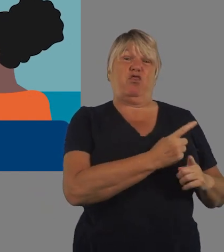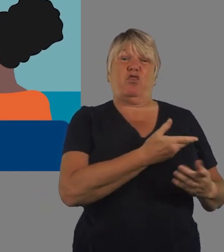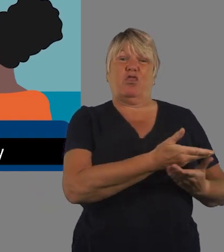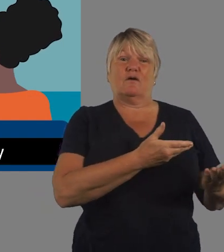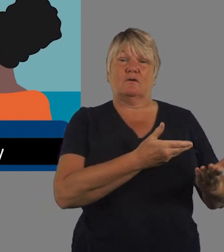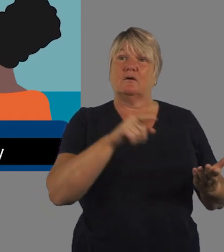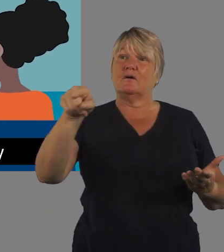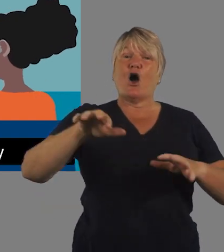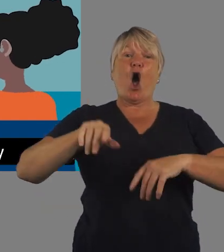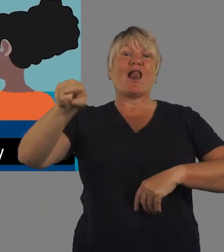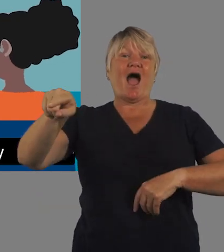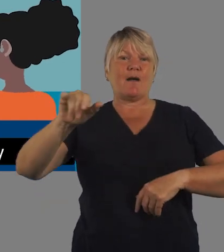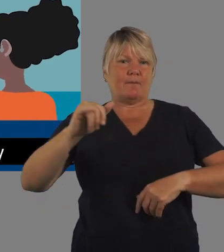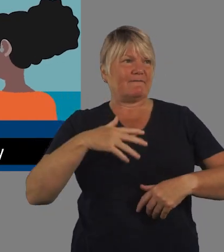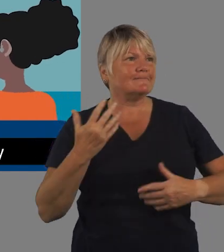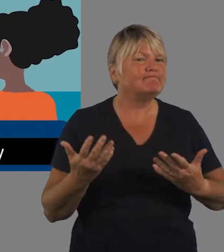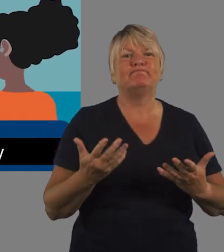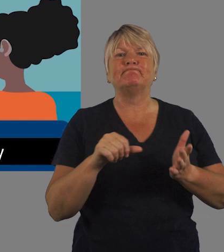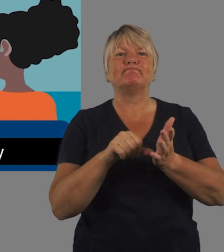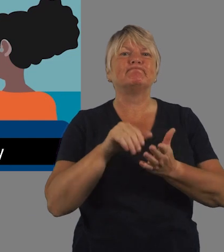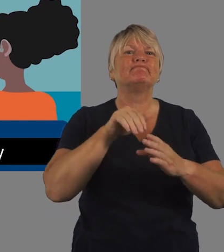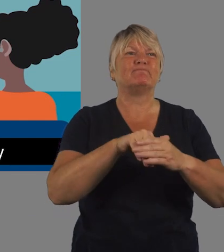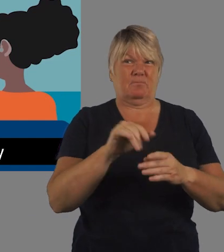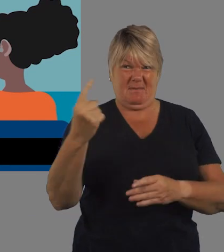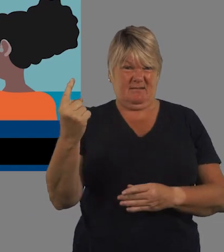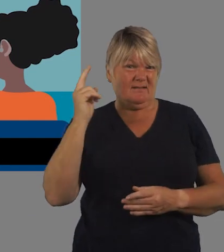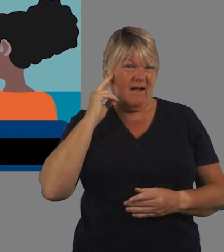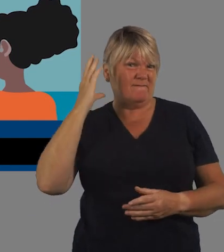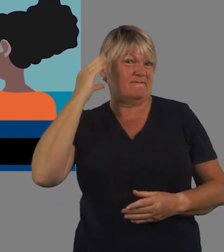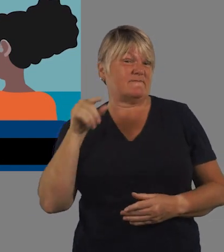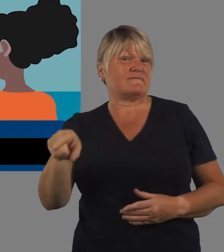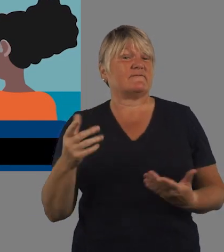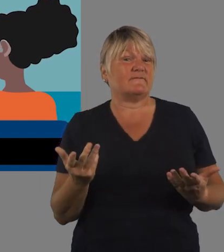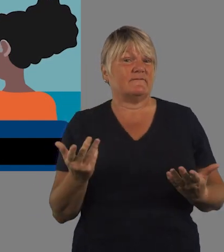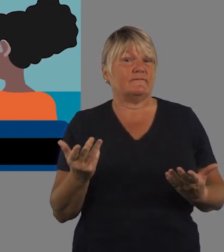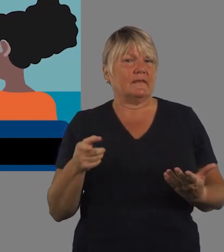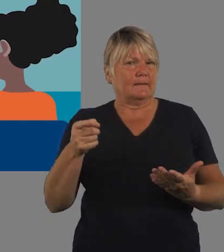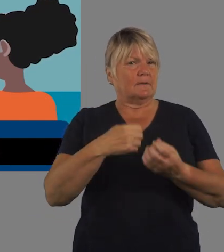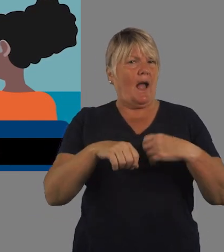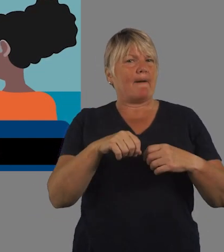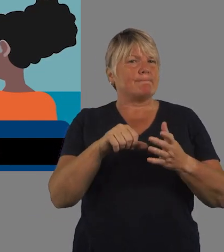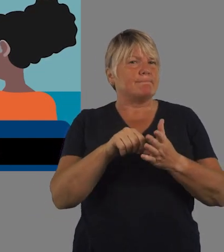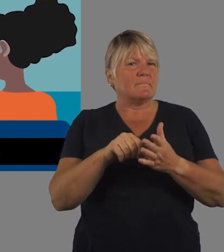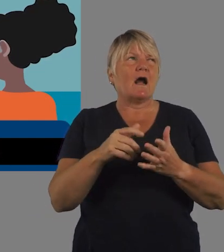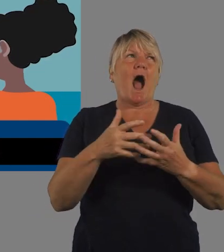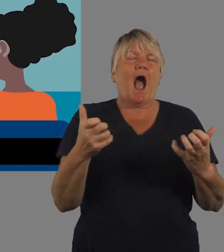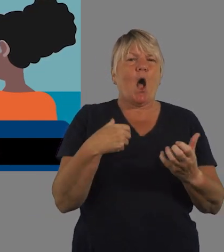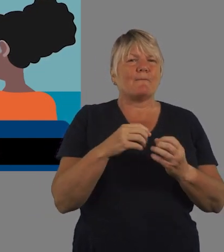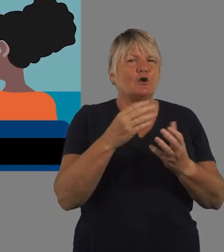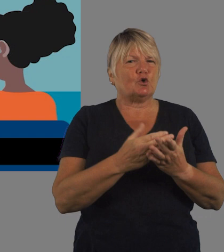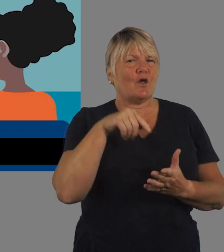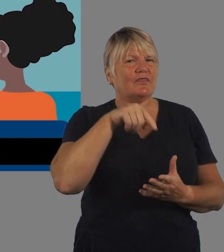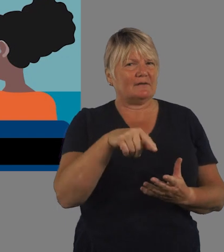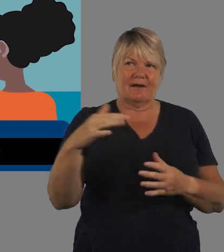breaks. Side chats may also exclude someone joining remotely who is deaf or hard of hearing. This can lead to a